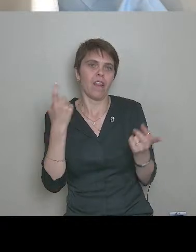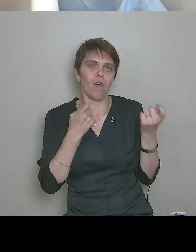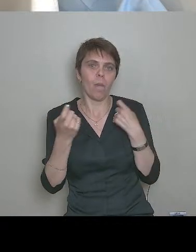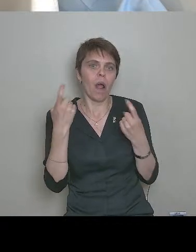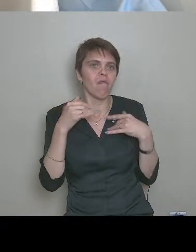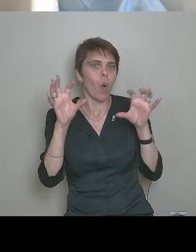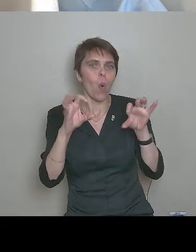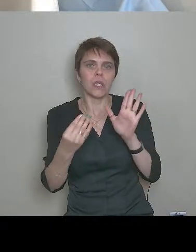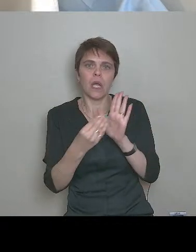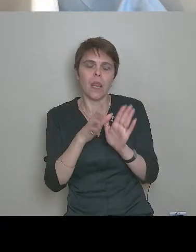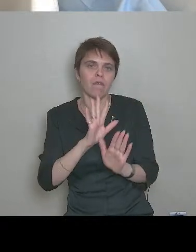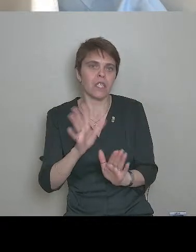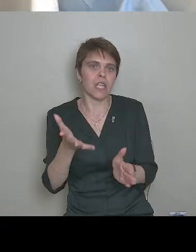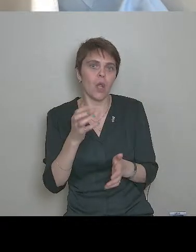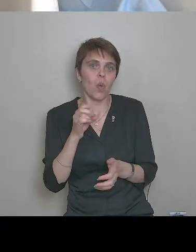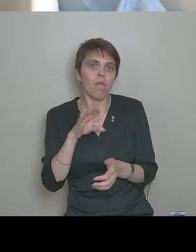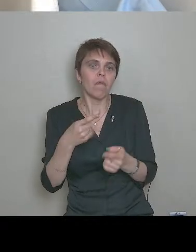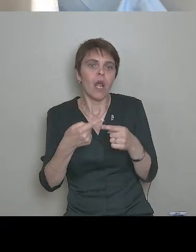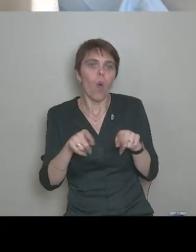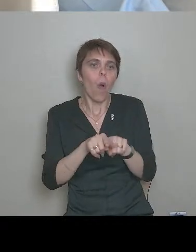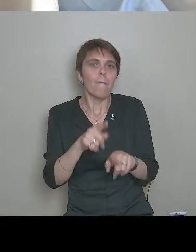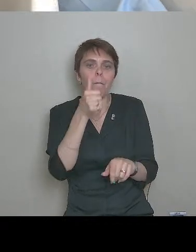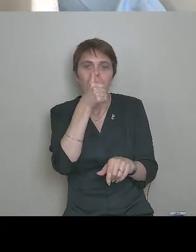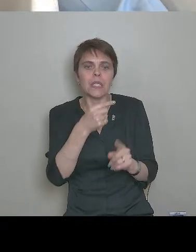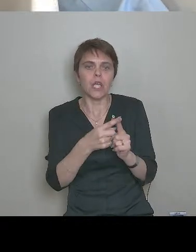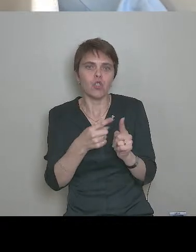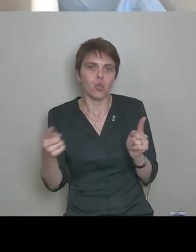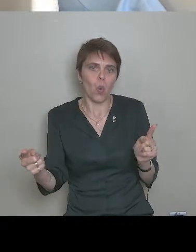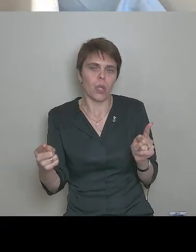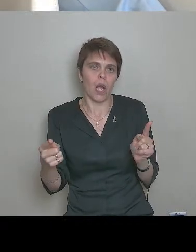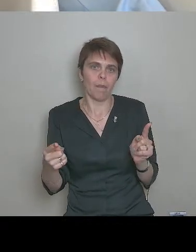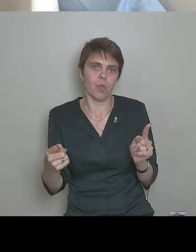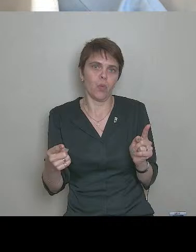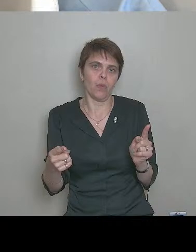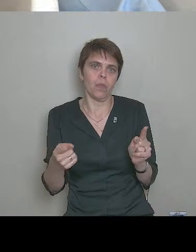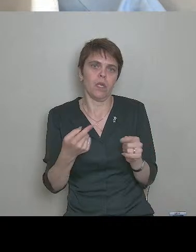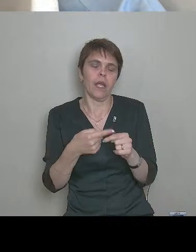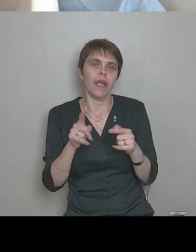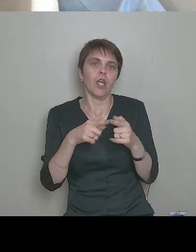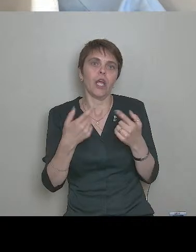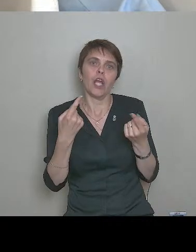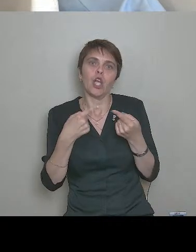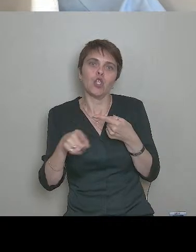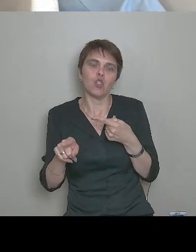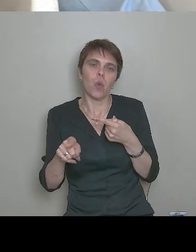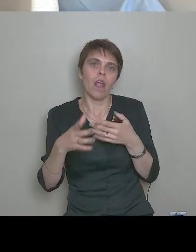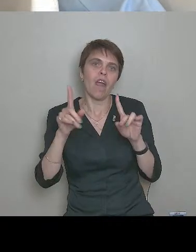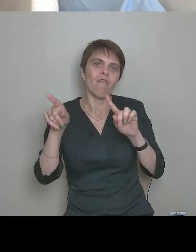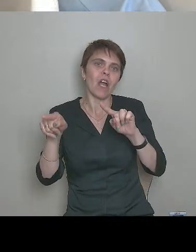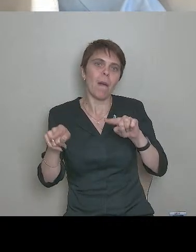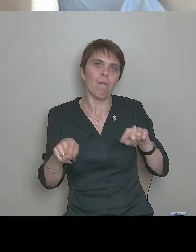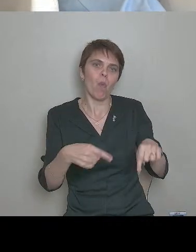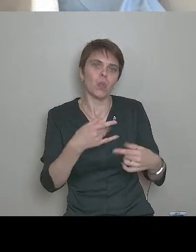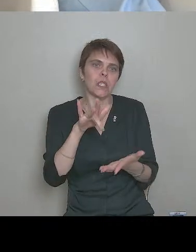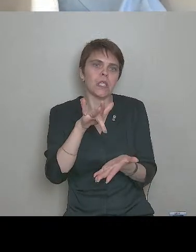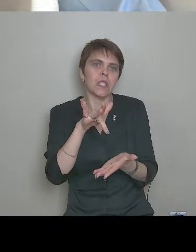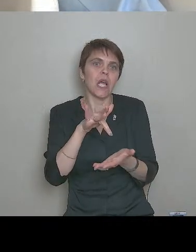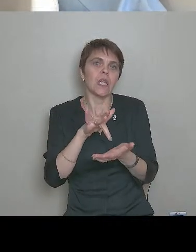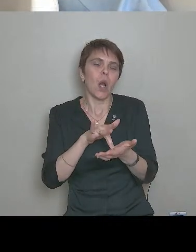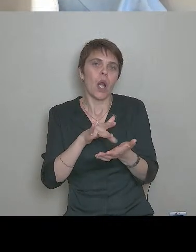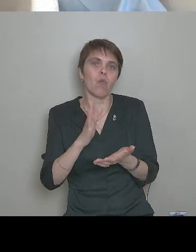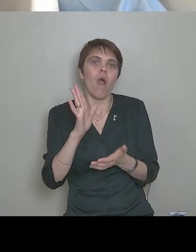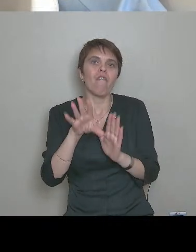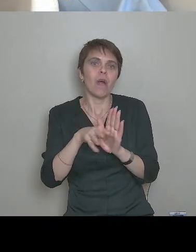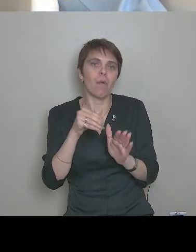relevant information and actual information, and the code has not spelled out 1 month's term, or there is no